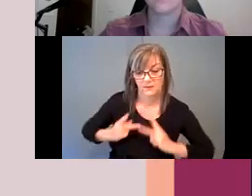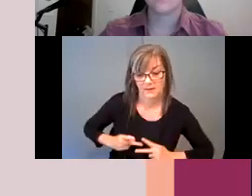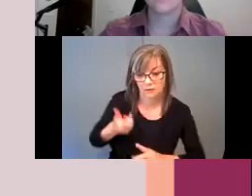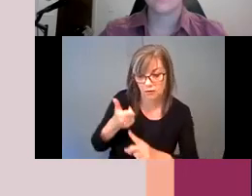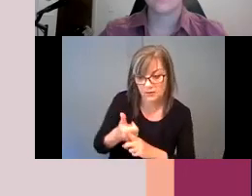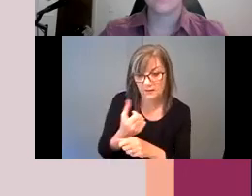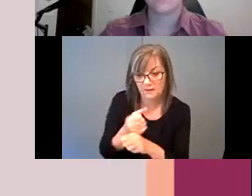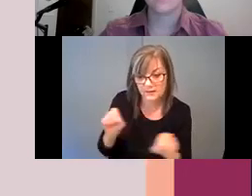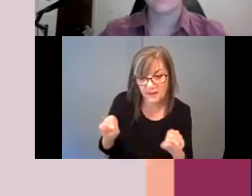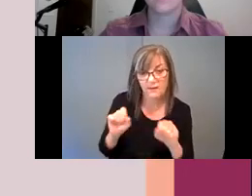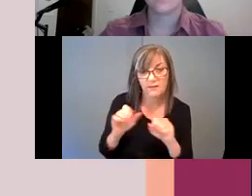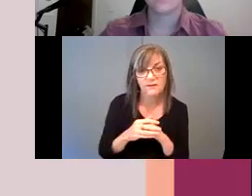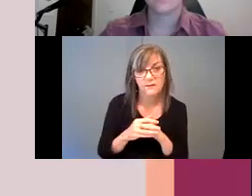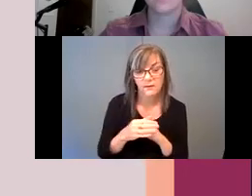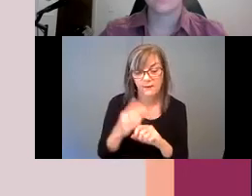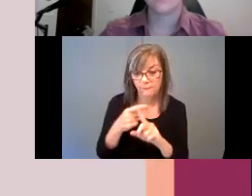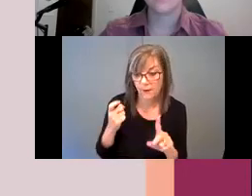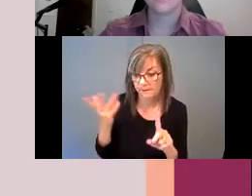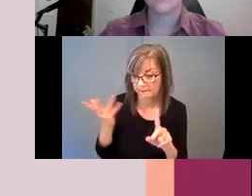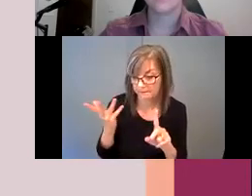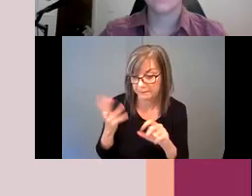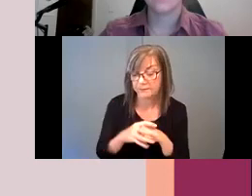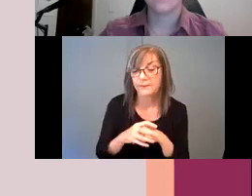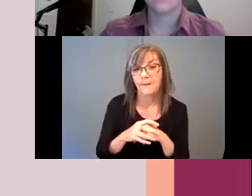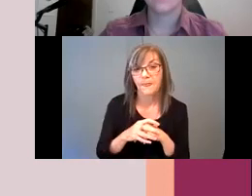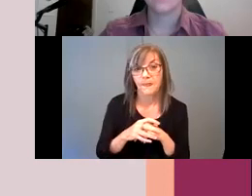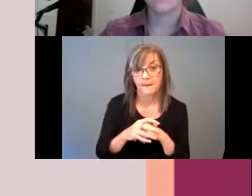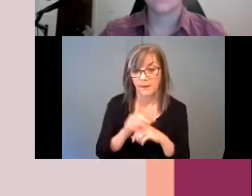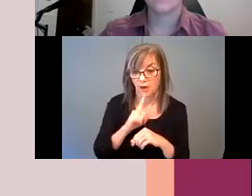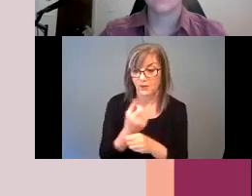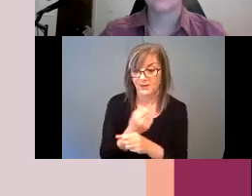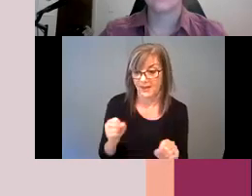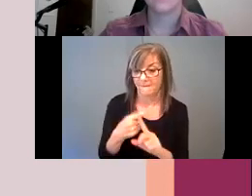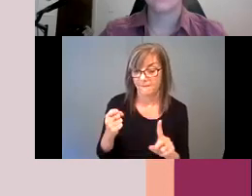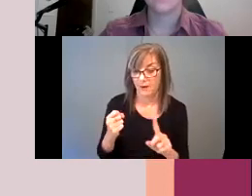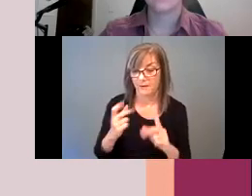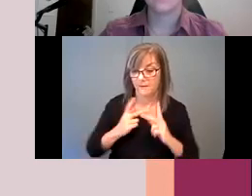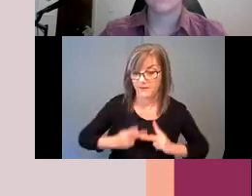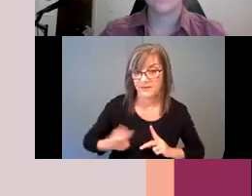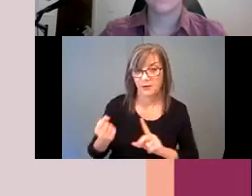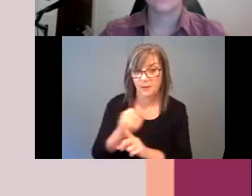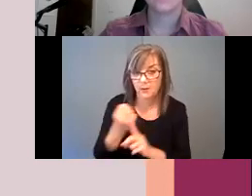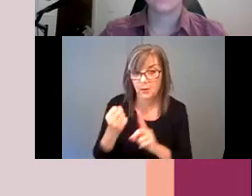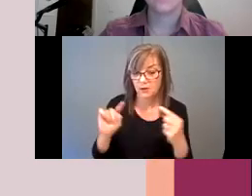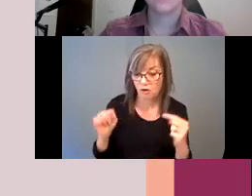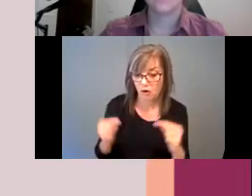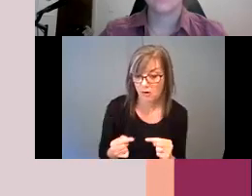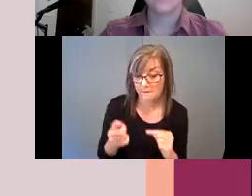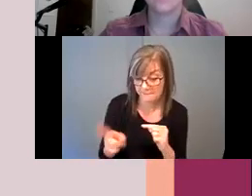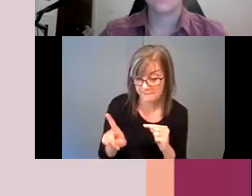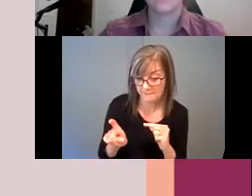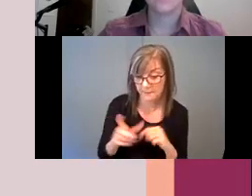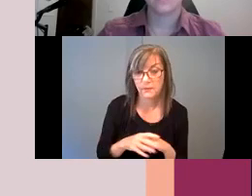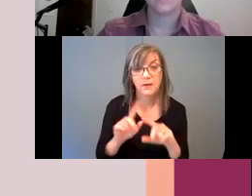physically safe from being physically assaulted or harmed from someone? But physical, even that dimension can